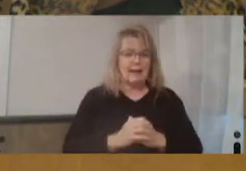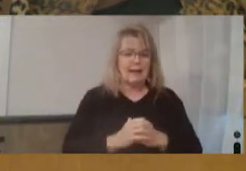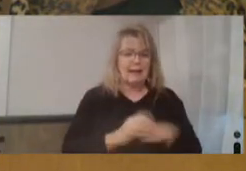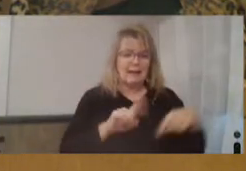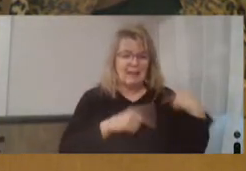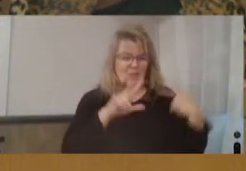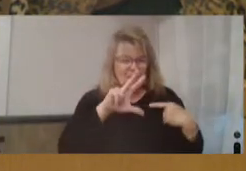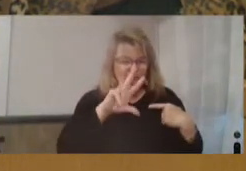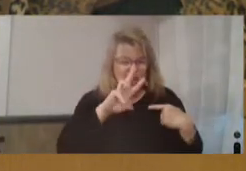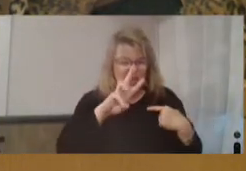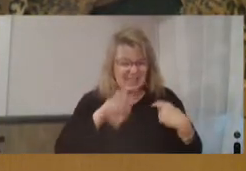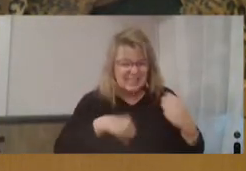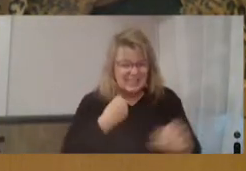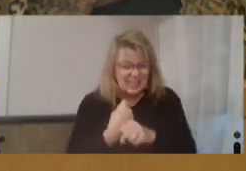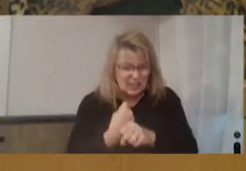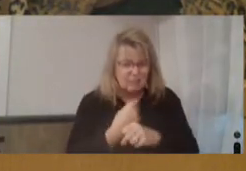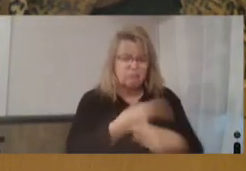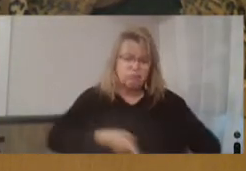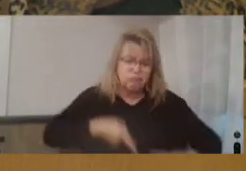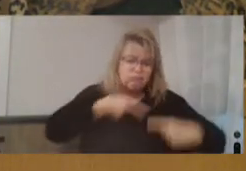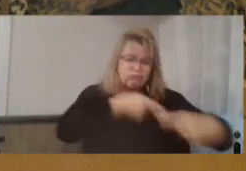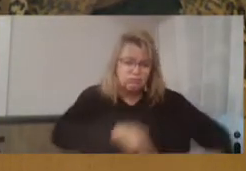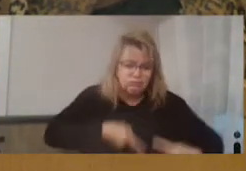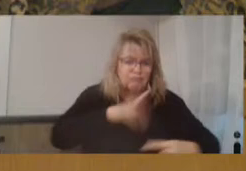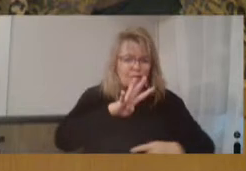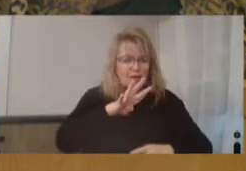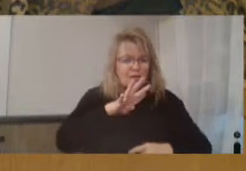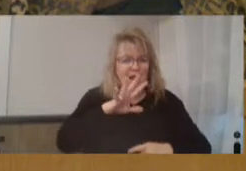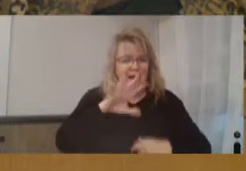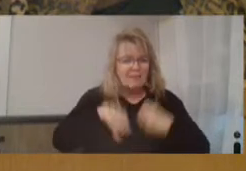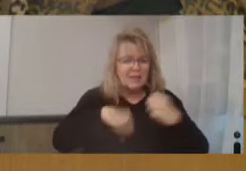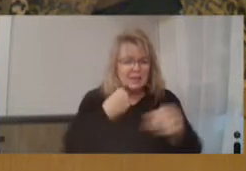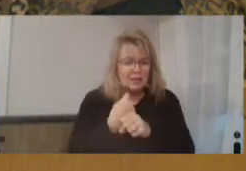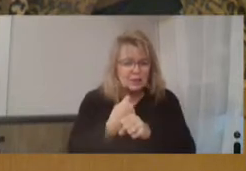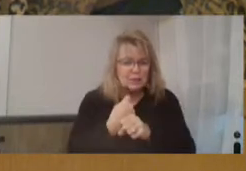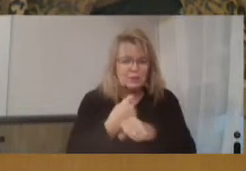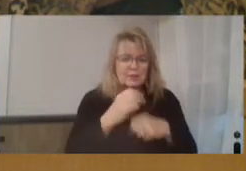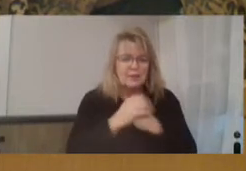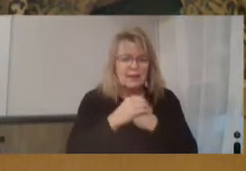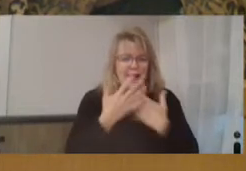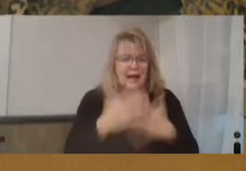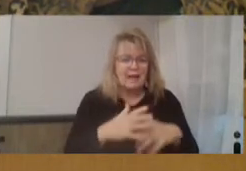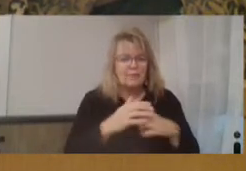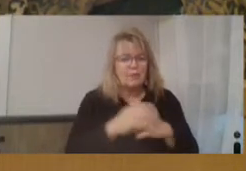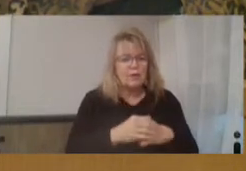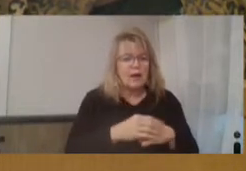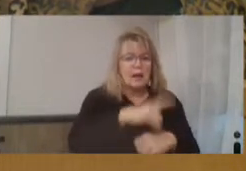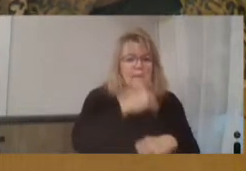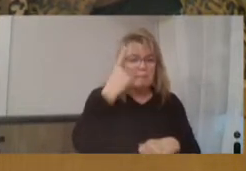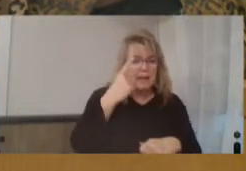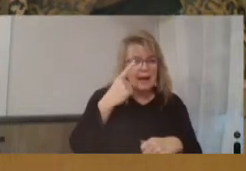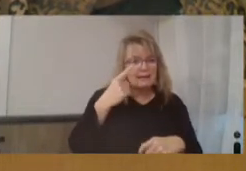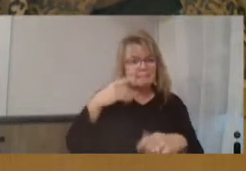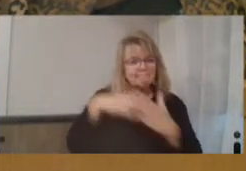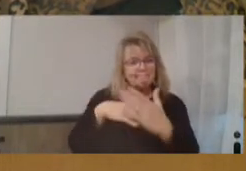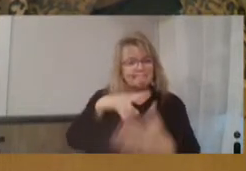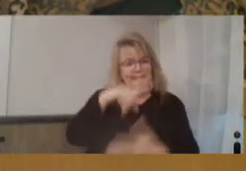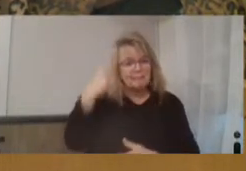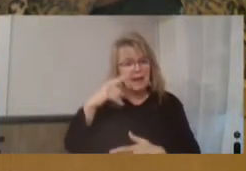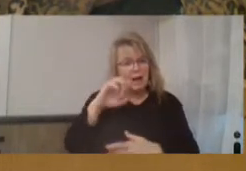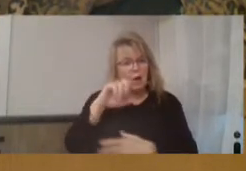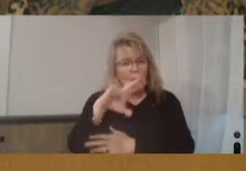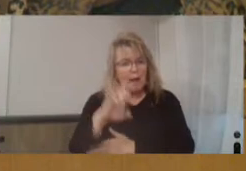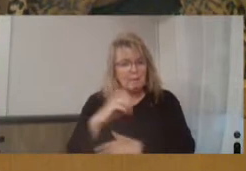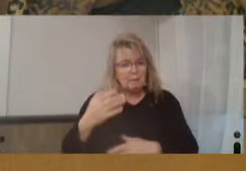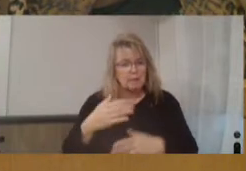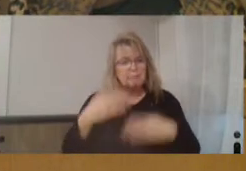out here fighting. 45 years after the Ebony Magazine's publication on black crime. So I'm coming publicly to invite you